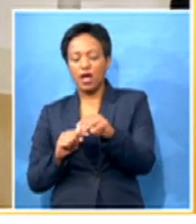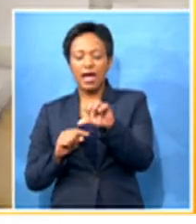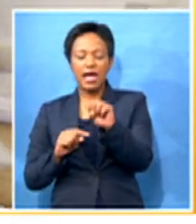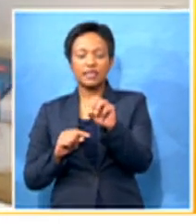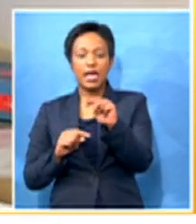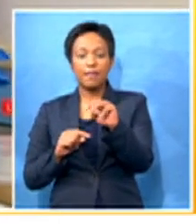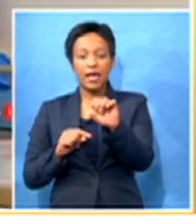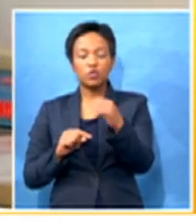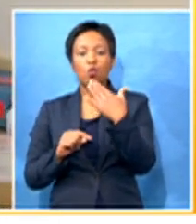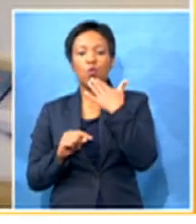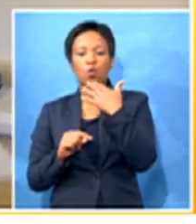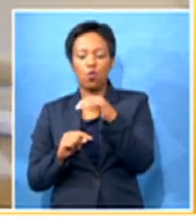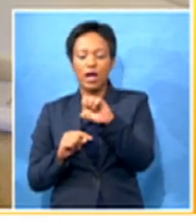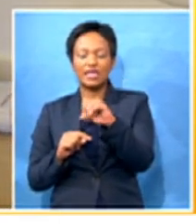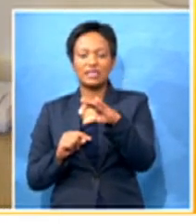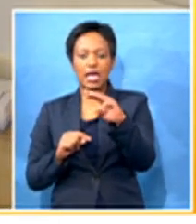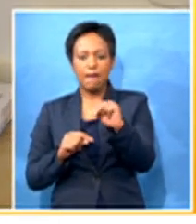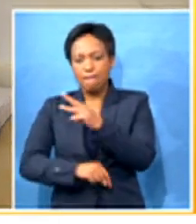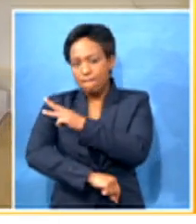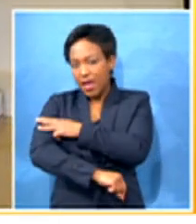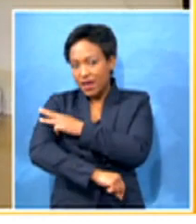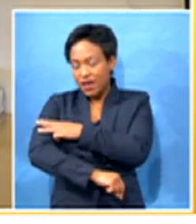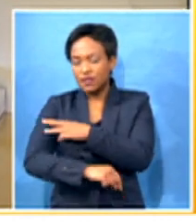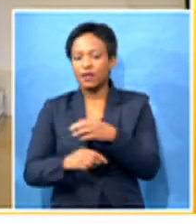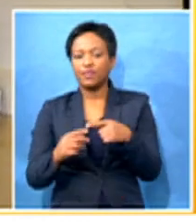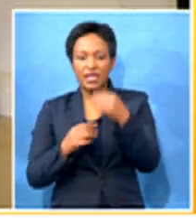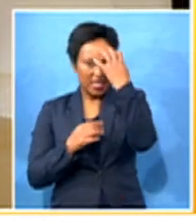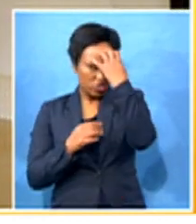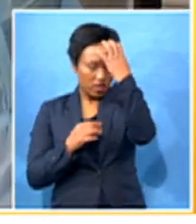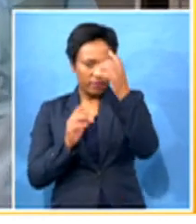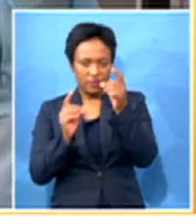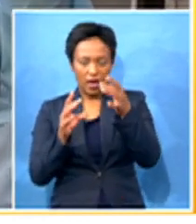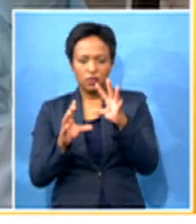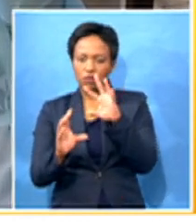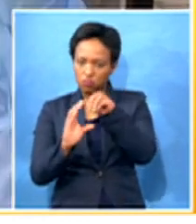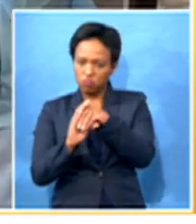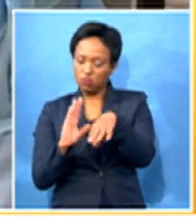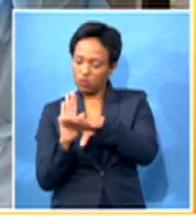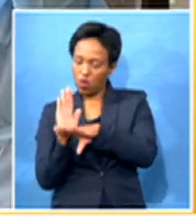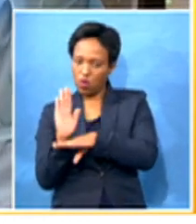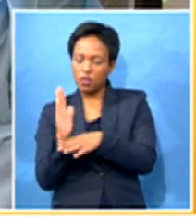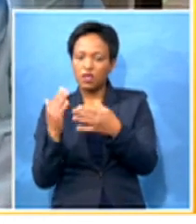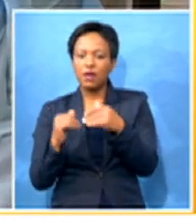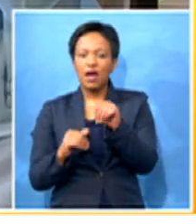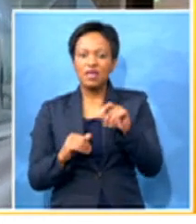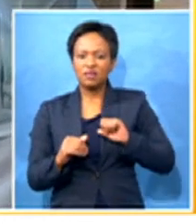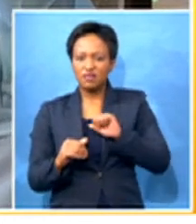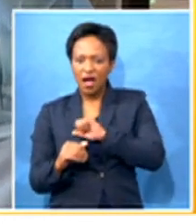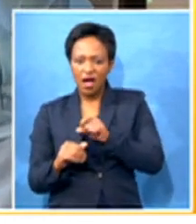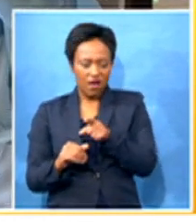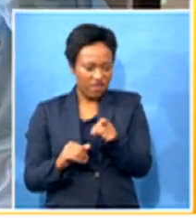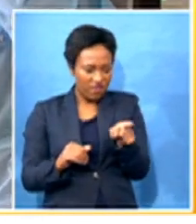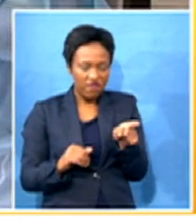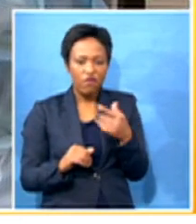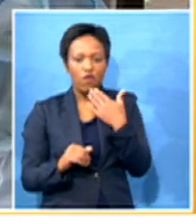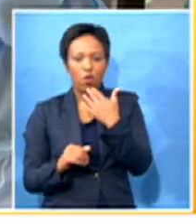manager, and the chief directors with the junior supply chain employees as